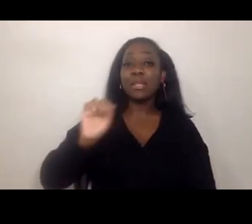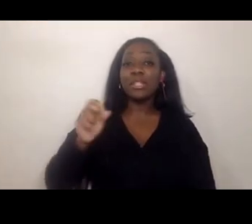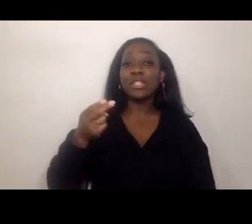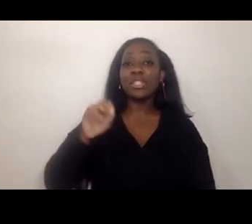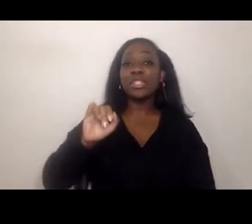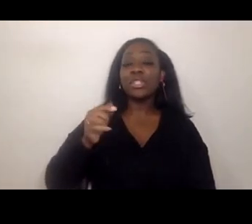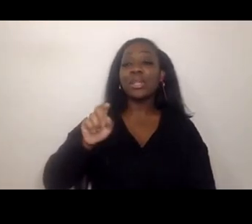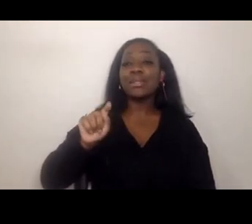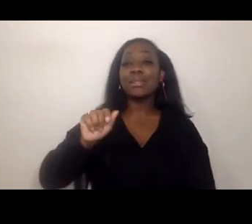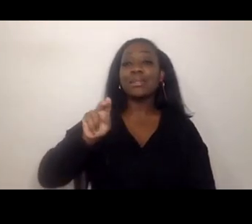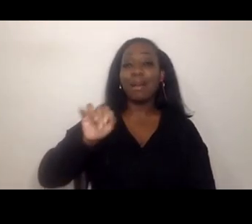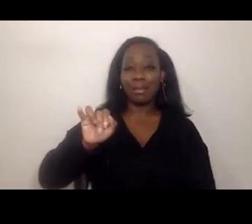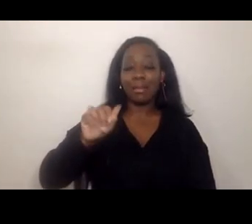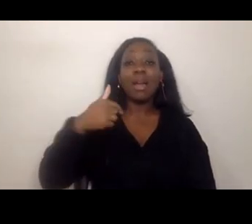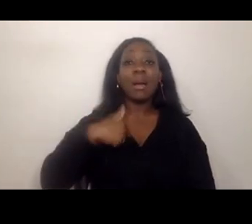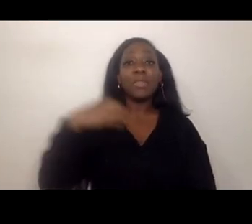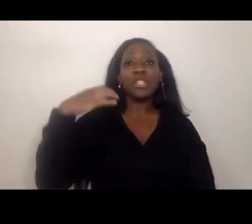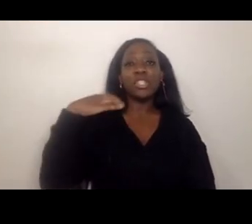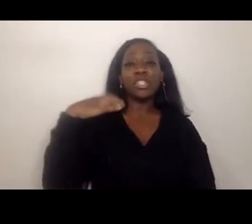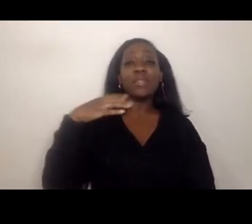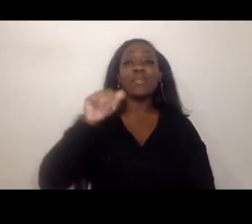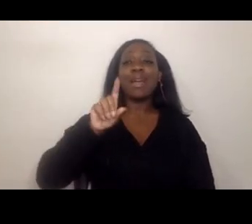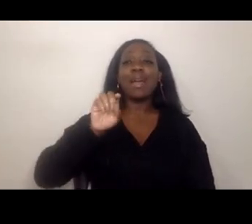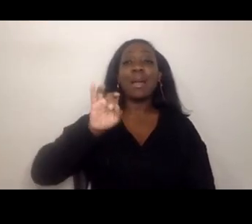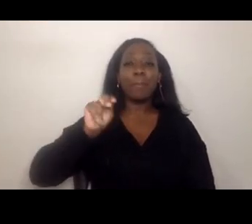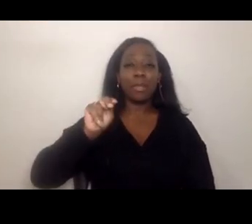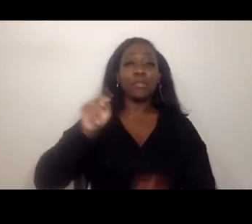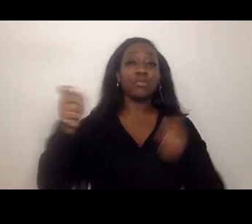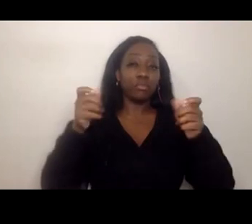Redistricting Partners. And Sophia, do you want to introduce yourself?